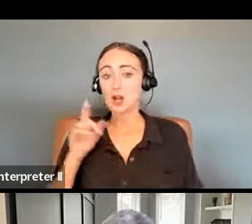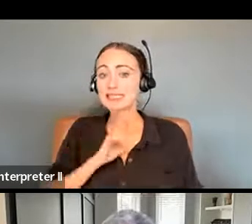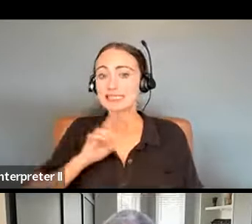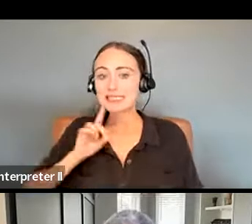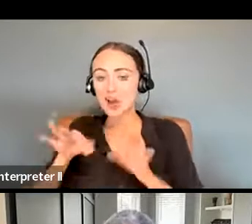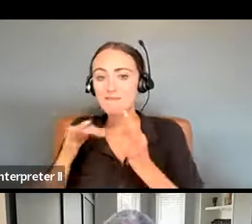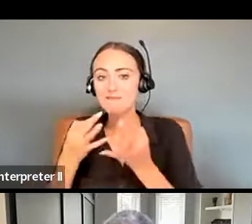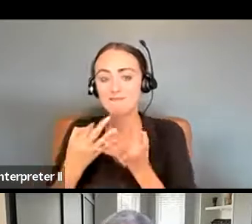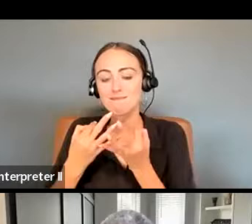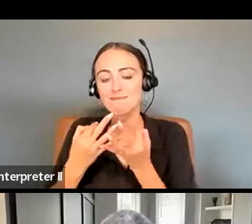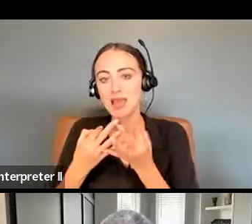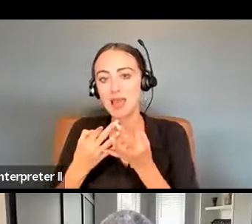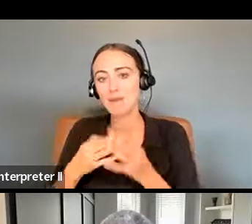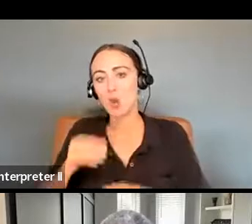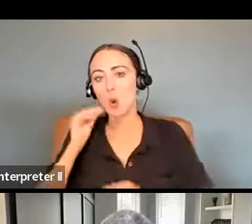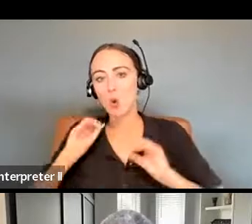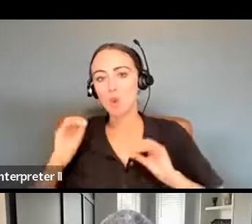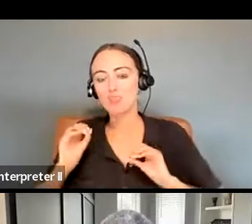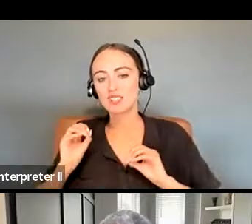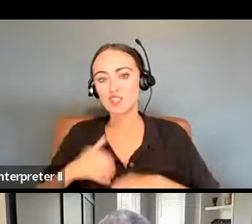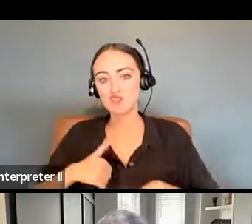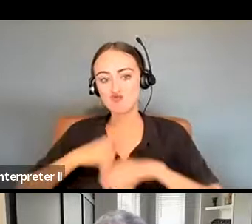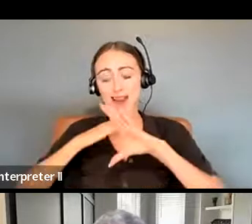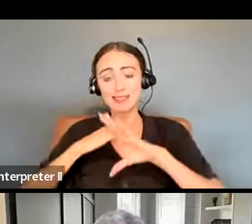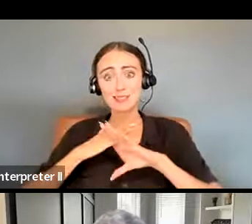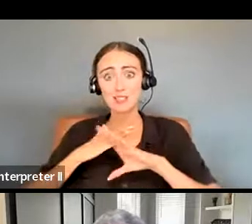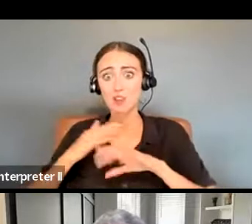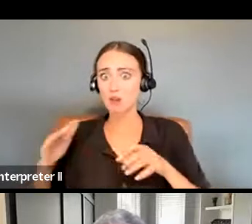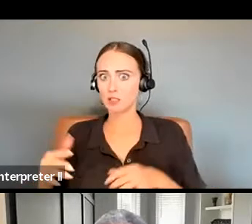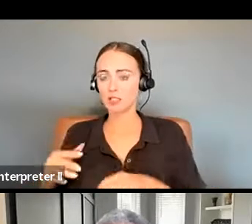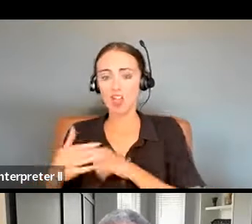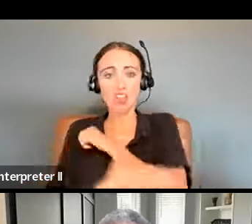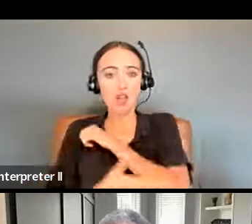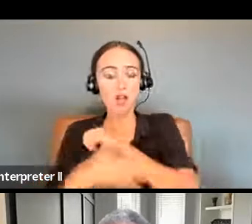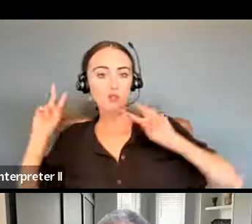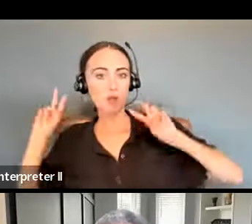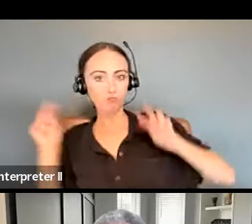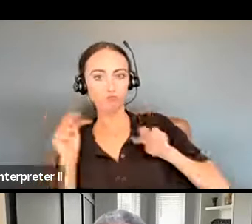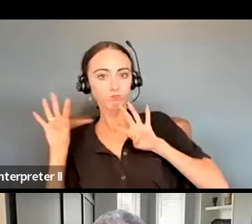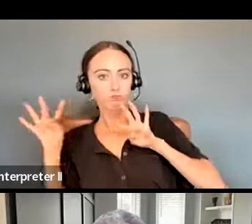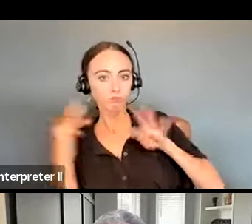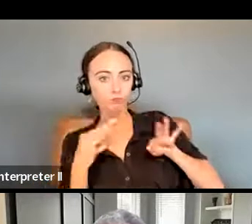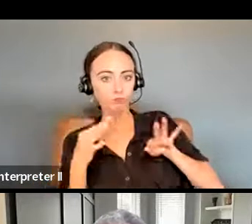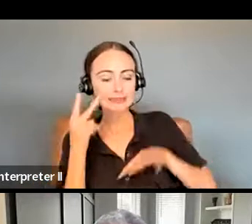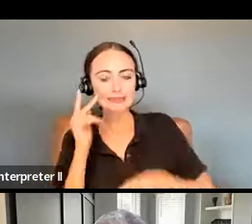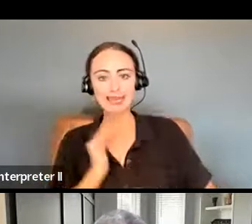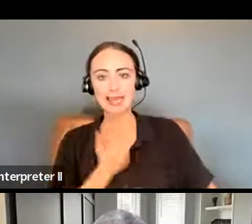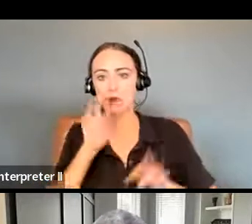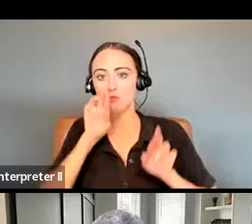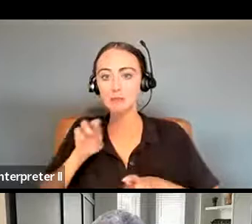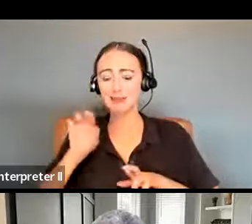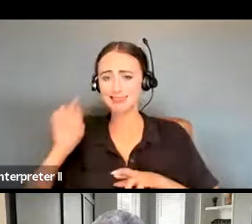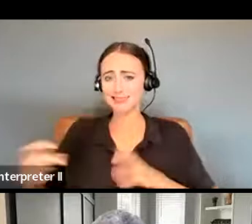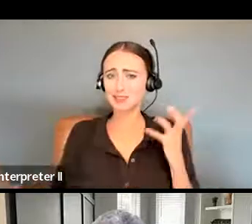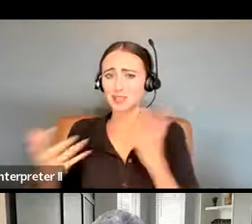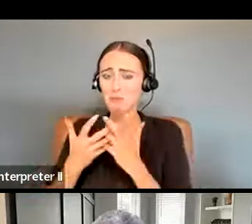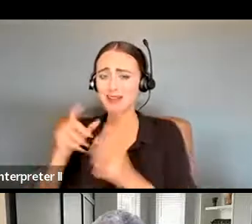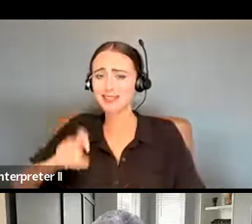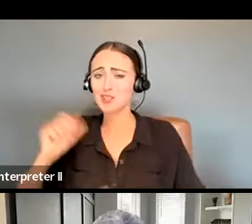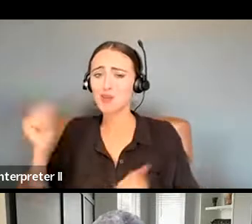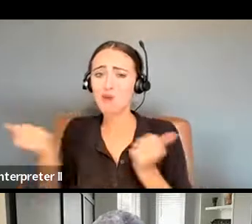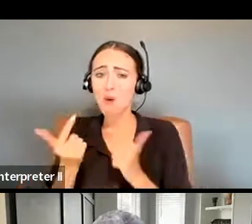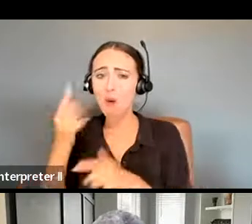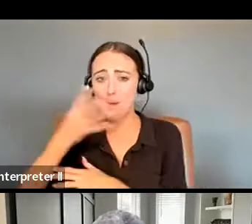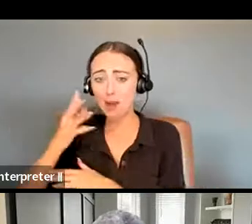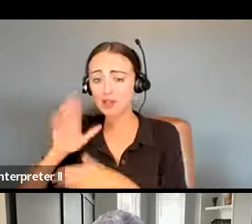homelessness crisis. I think the entire country is watching what we are doing and how we are responding, and our response must meet the needs of all migrants